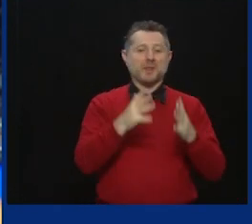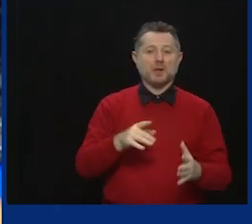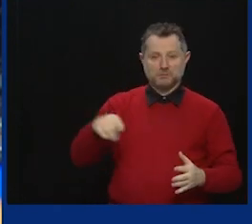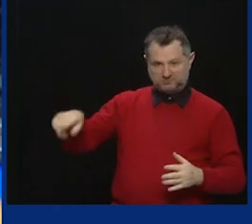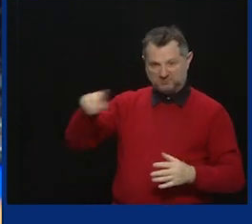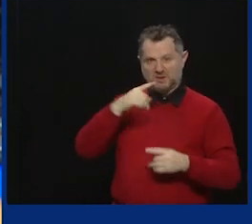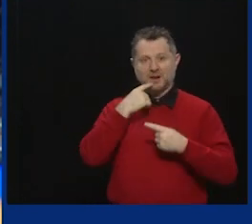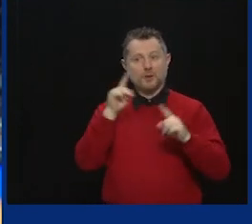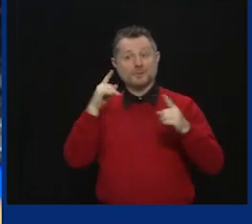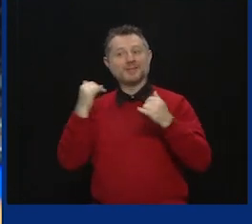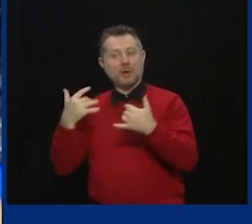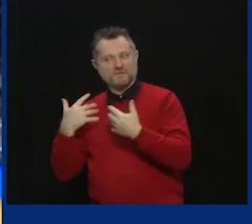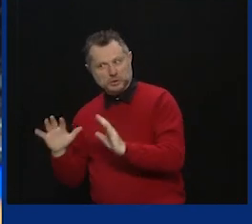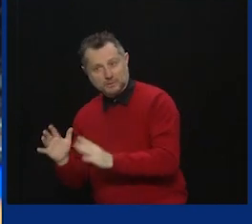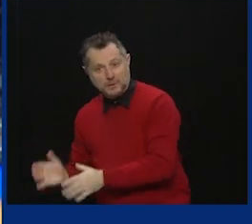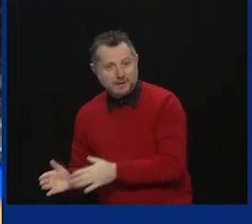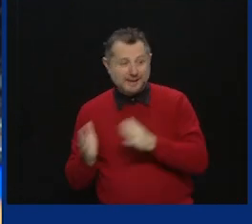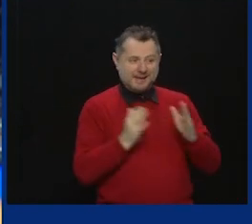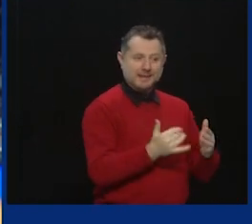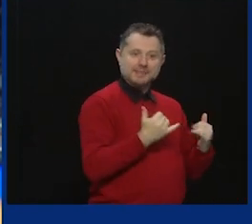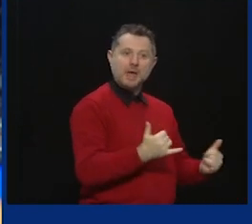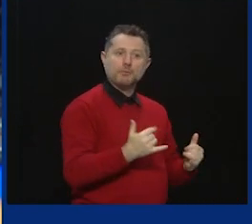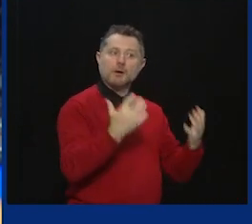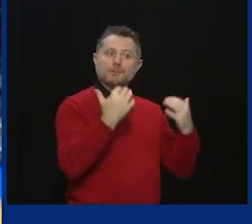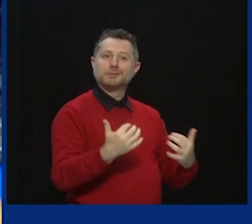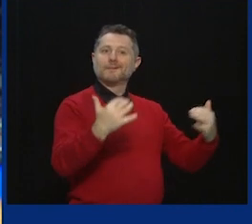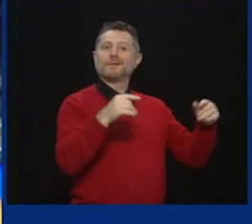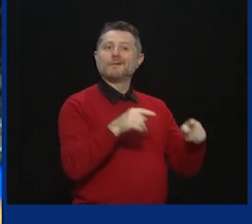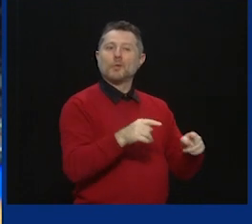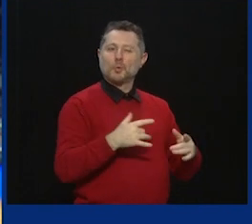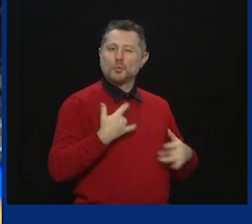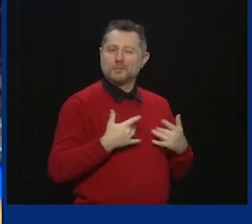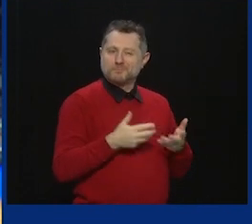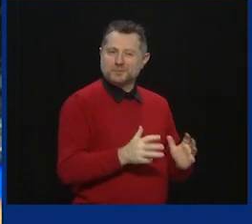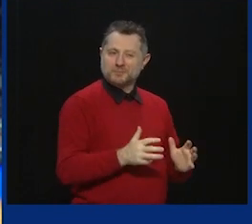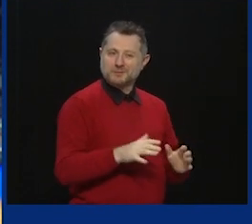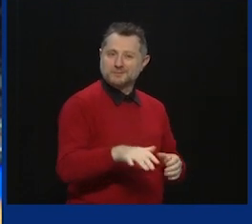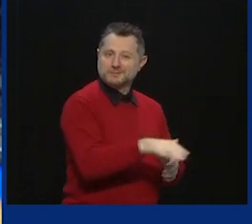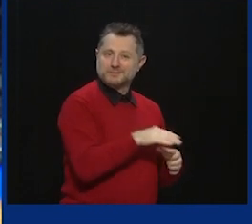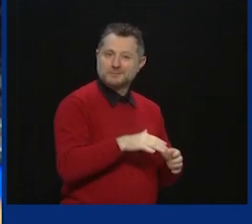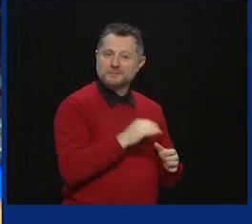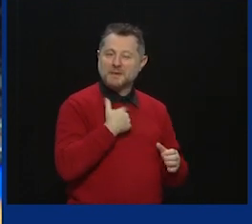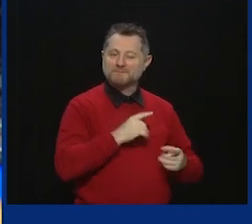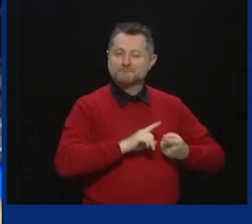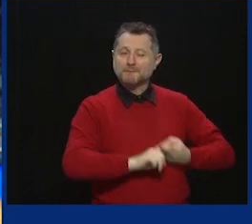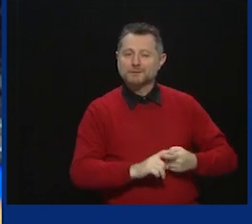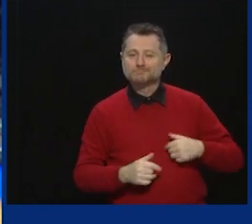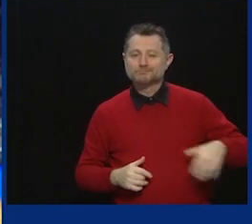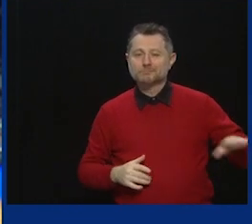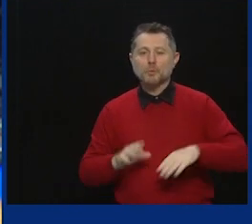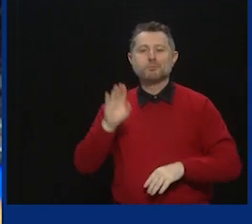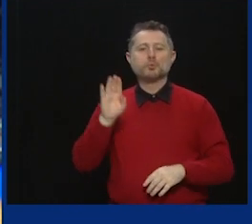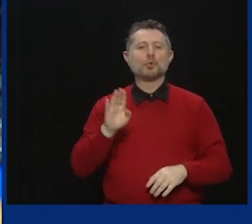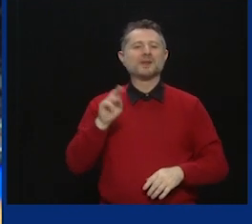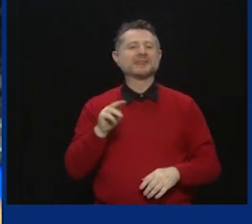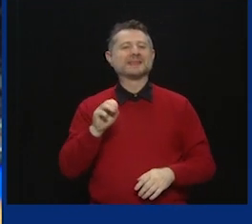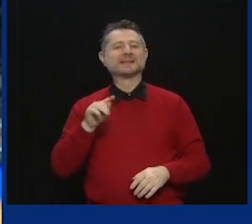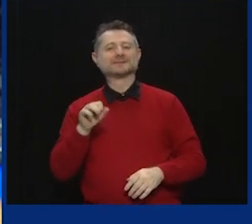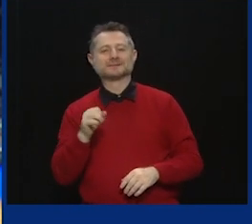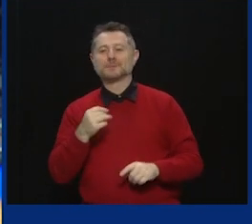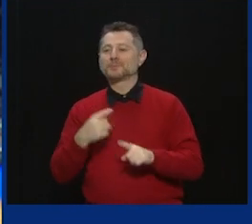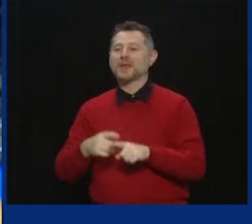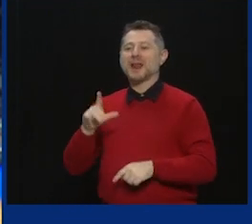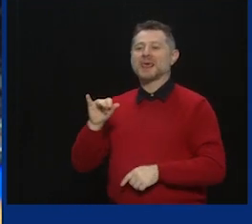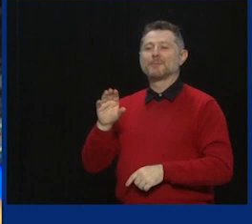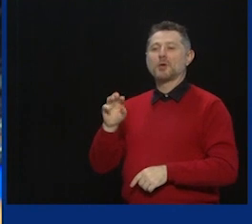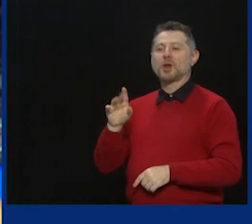to the court. And I'm so delighted to have the participation of our friends at the Brooklyn Nets and the Liberty and make sure that